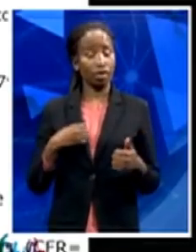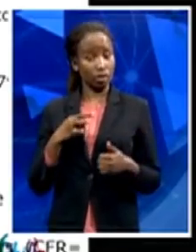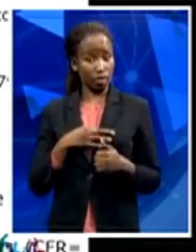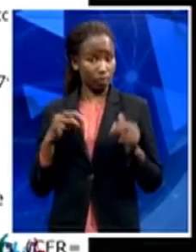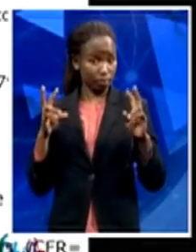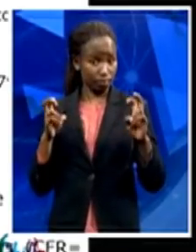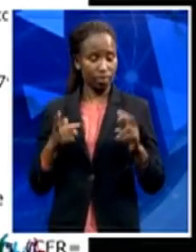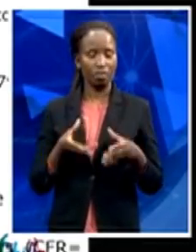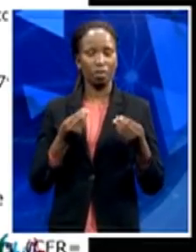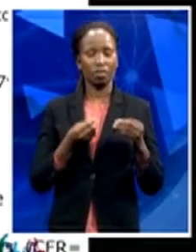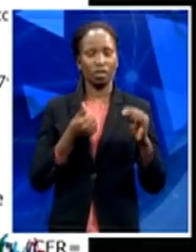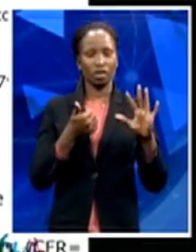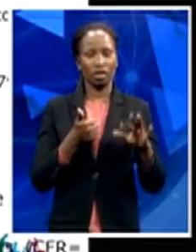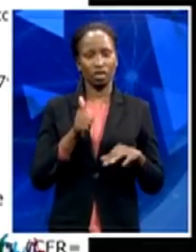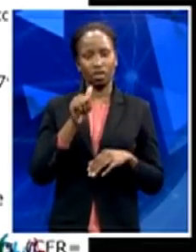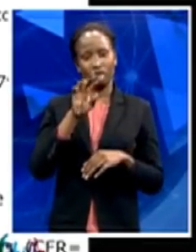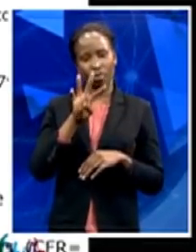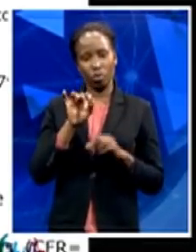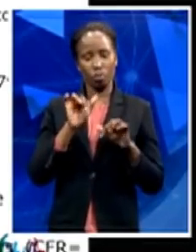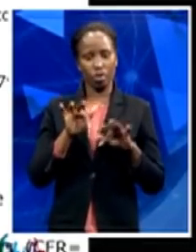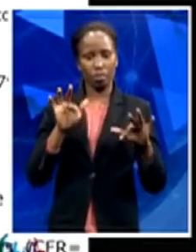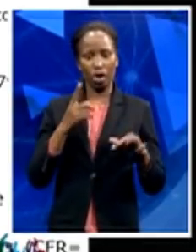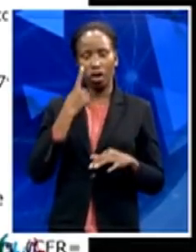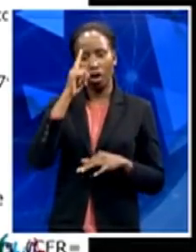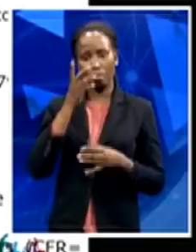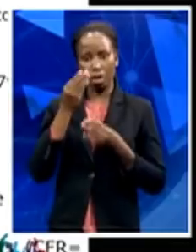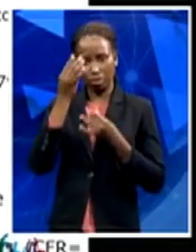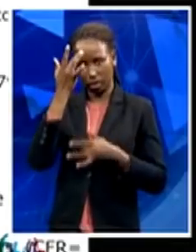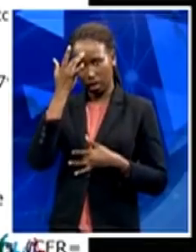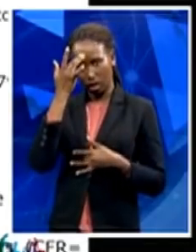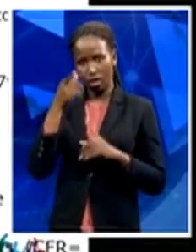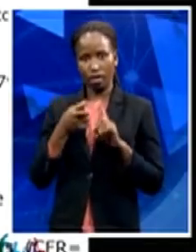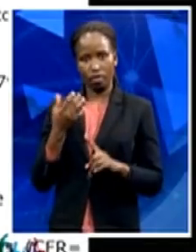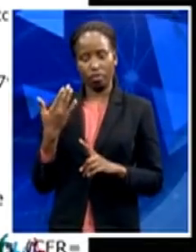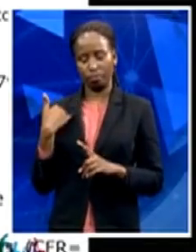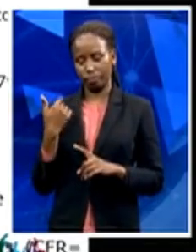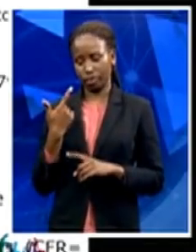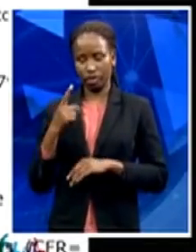healthcare workers who tested positive in the last 7 days, and cumulatively